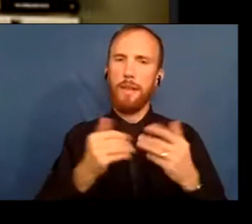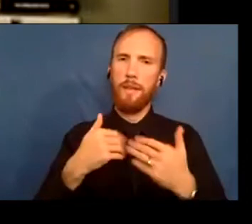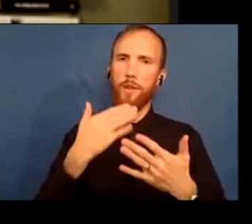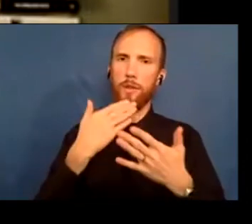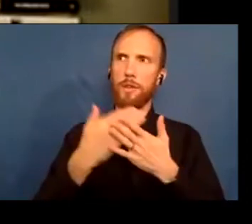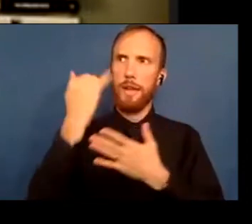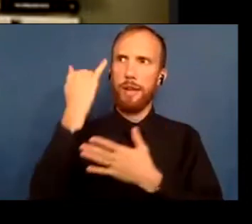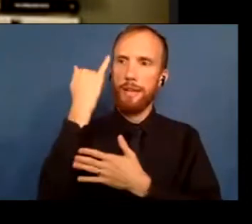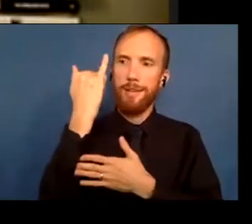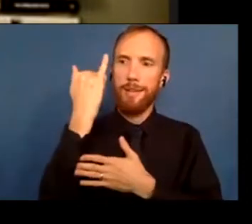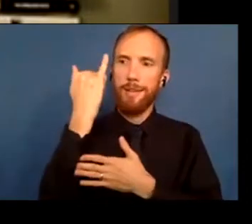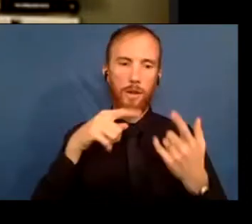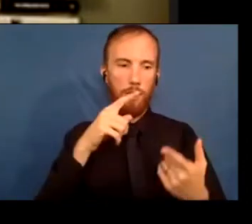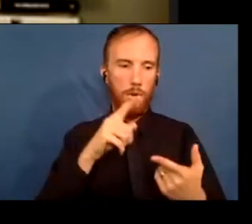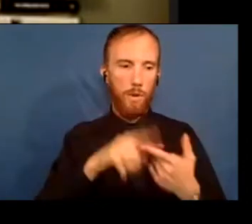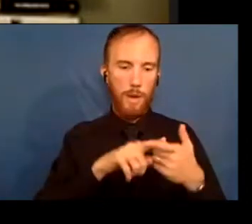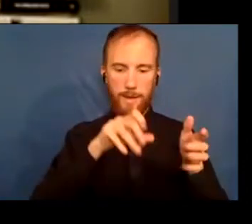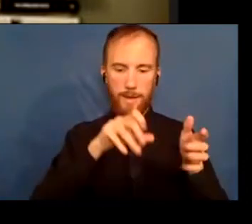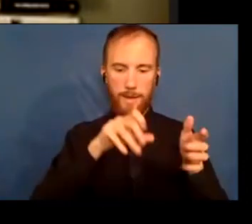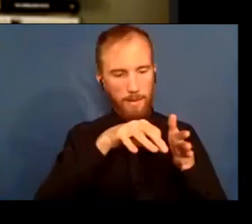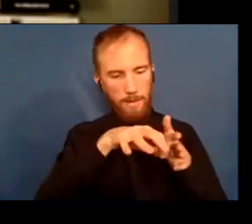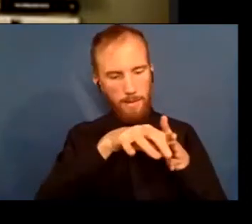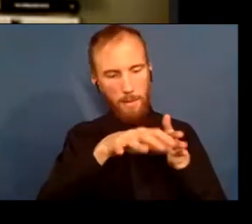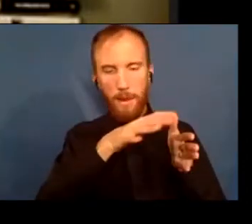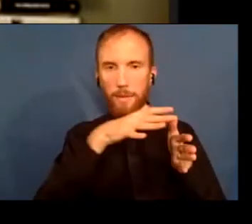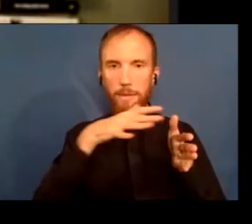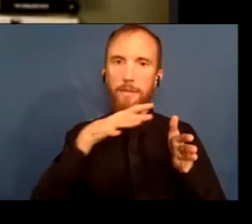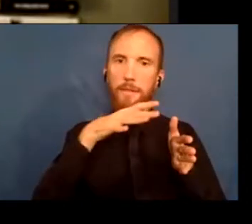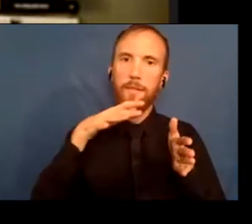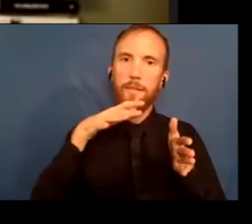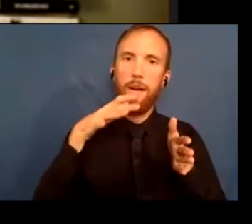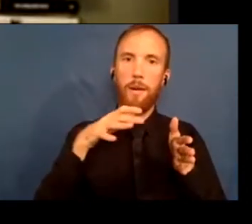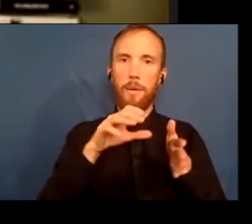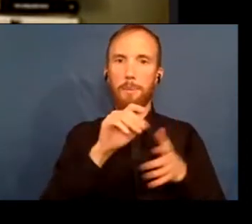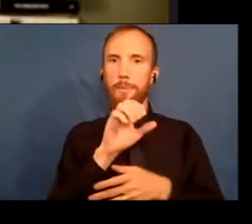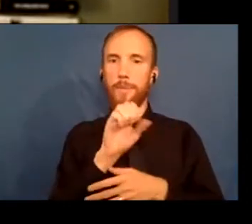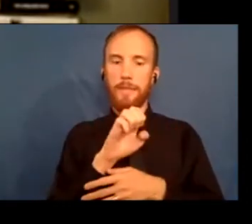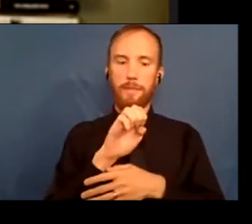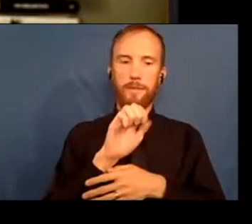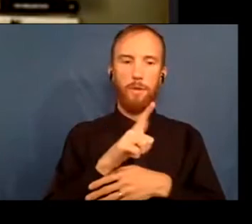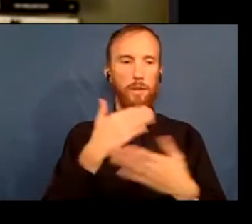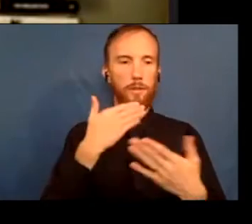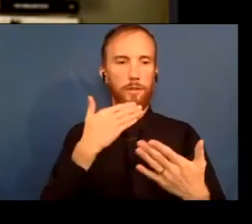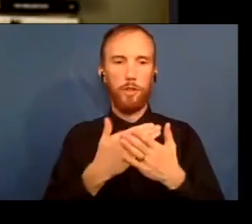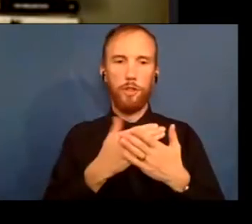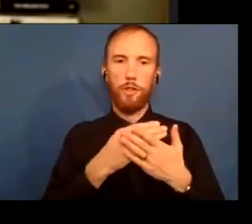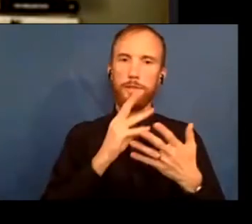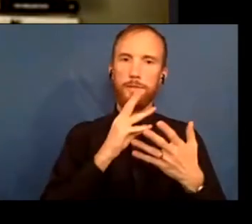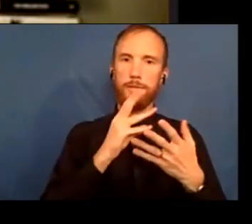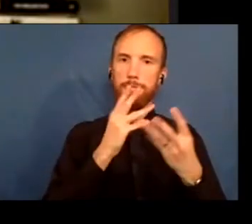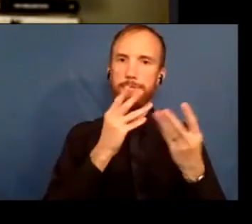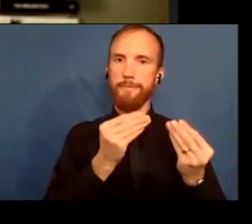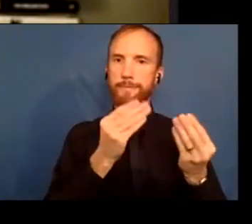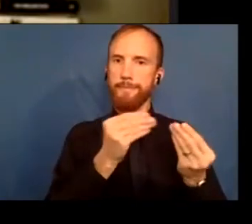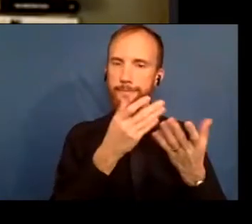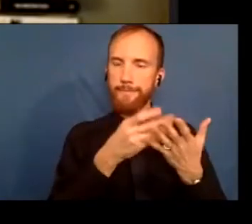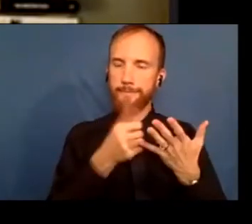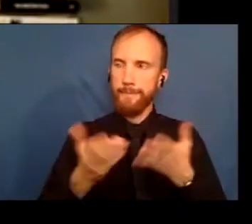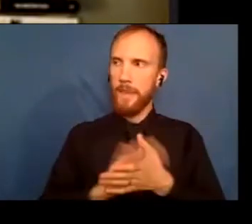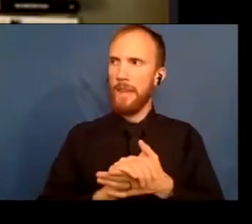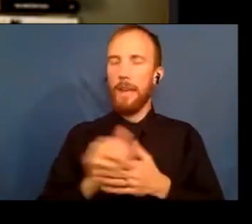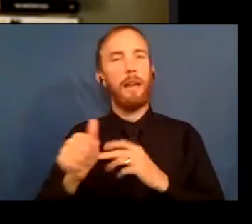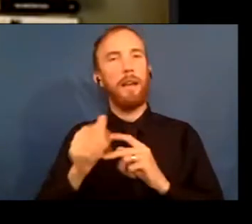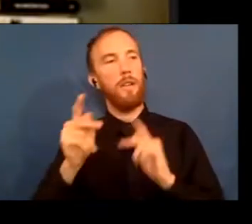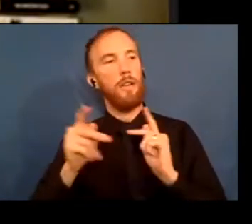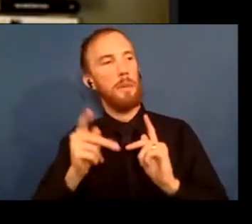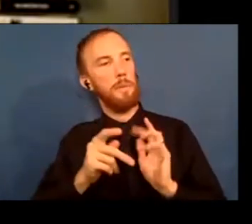to plant if the soil is humid and so on. And others go to them for advice. They go to them not only for advice